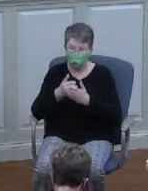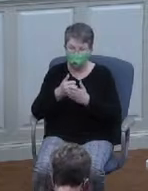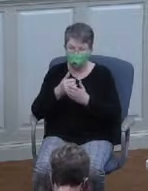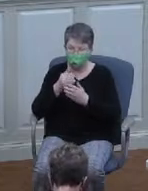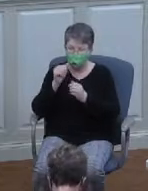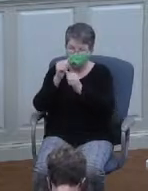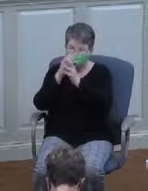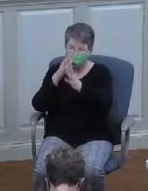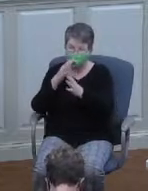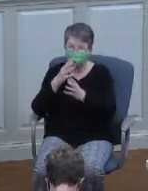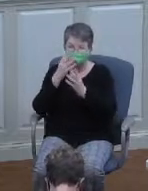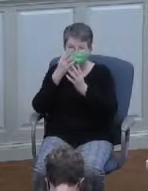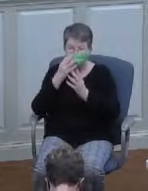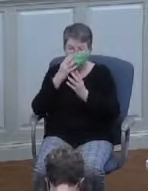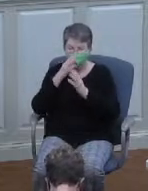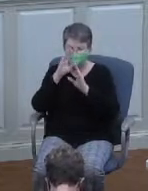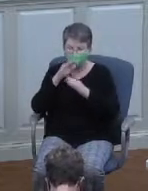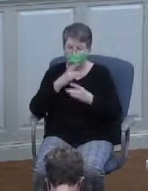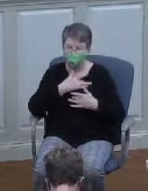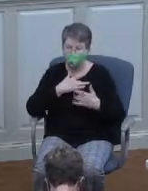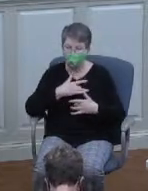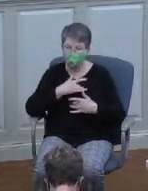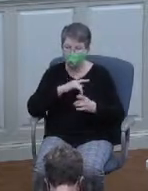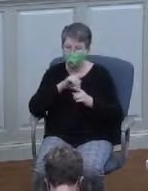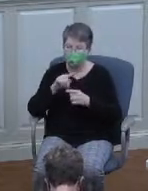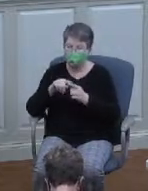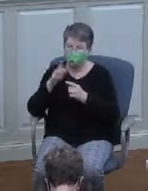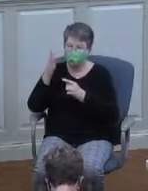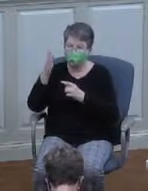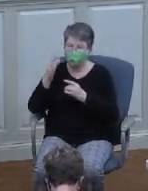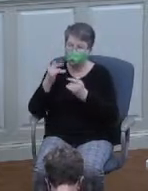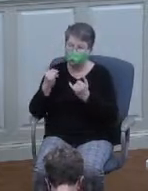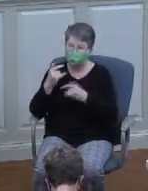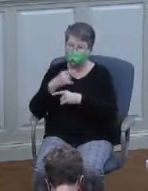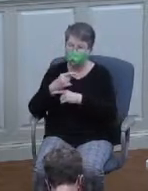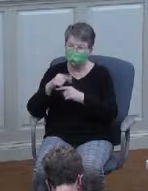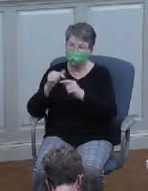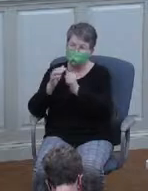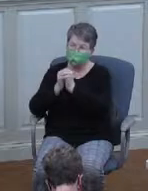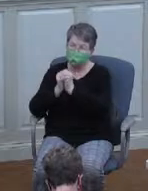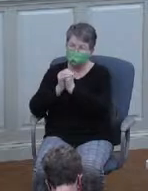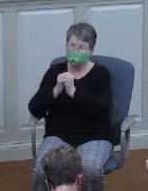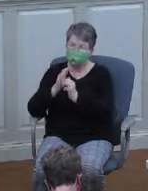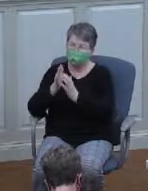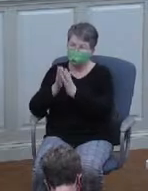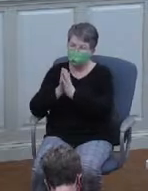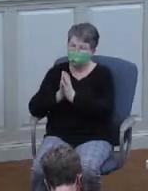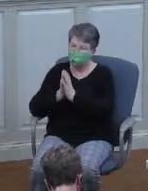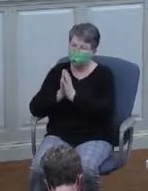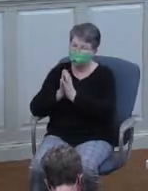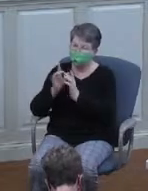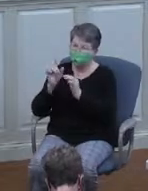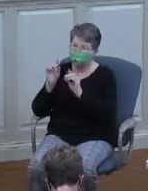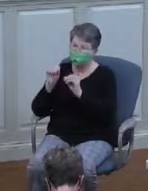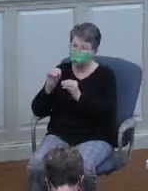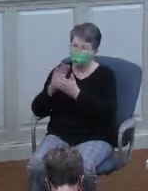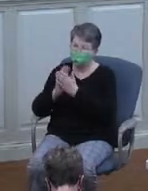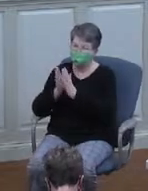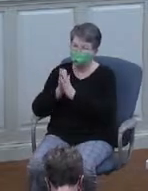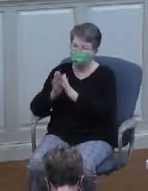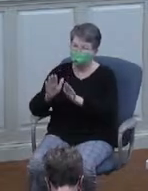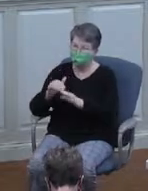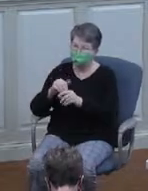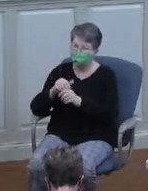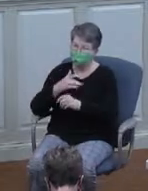a sad but hopeful heart that we come to you today to pray this prayer. I'm asking you to put peace in the hearts